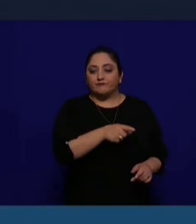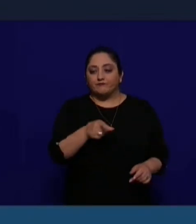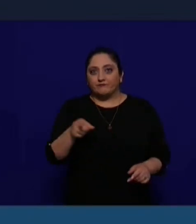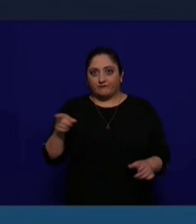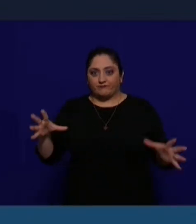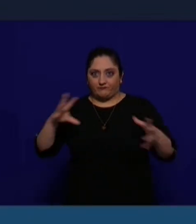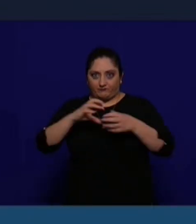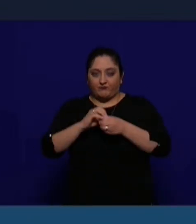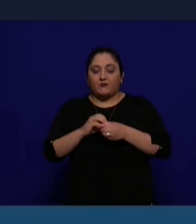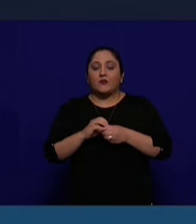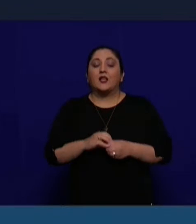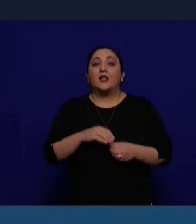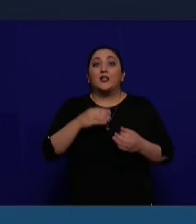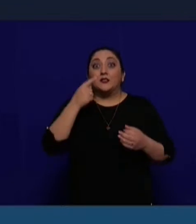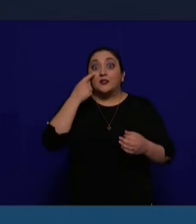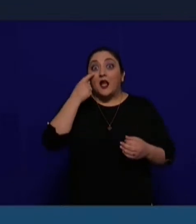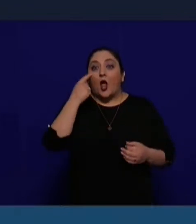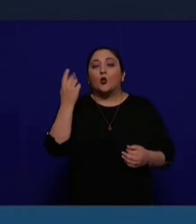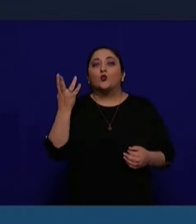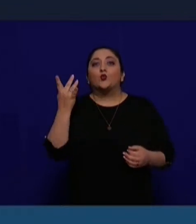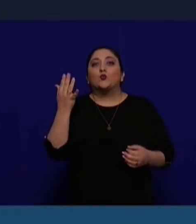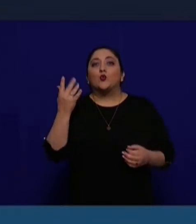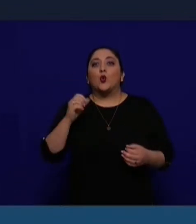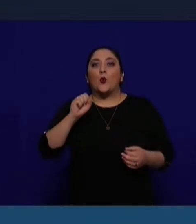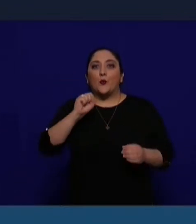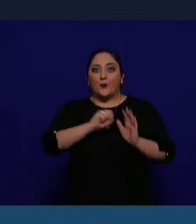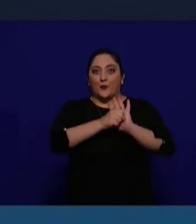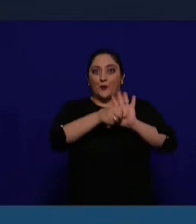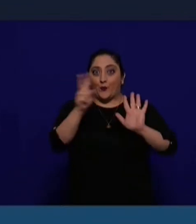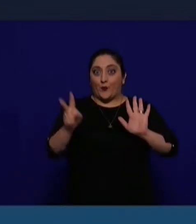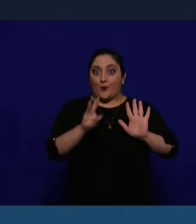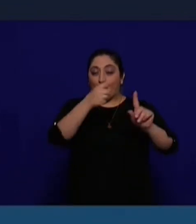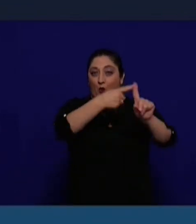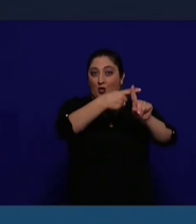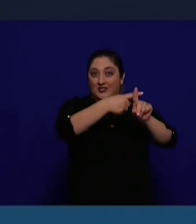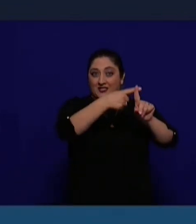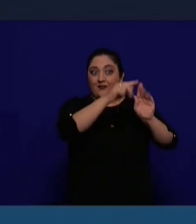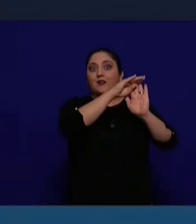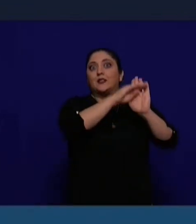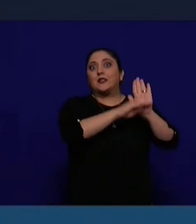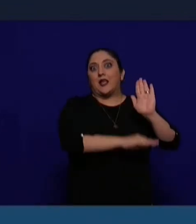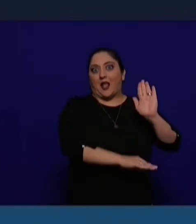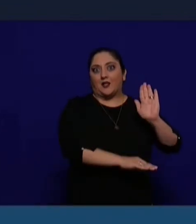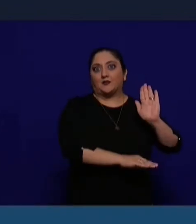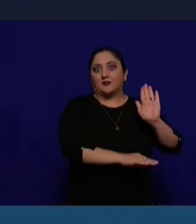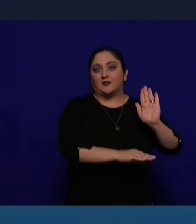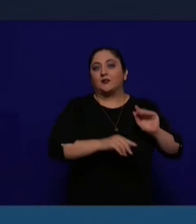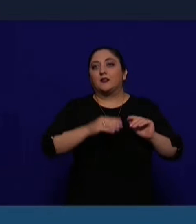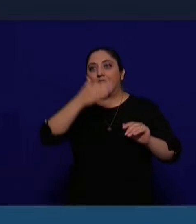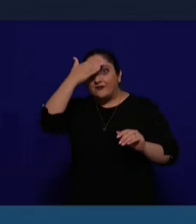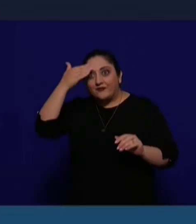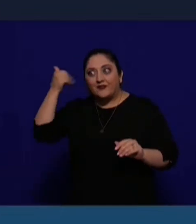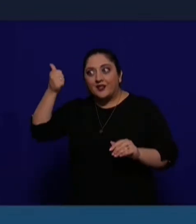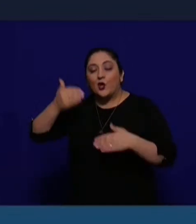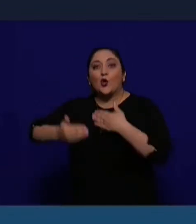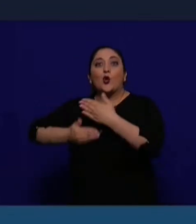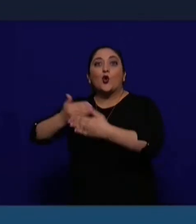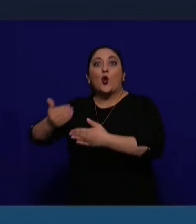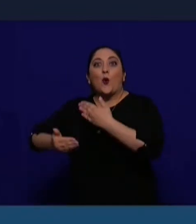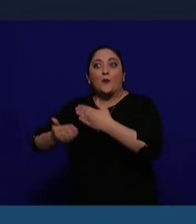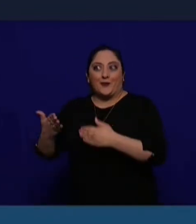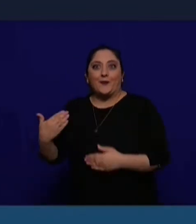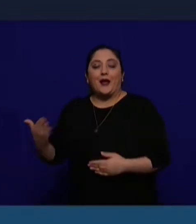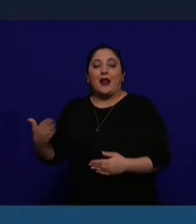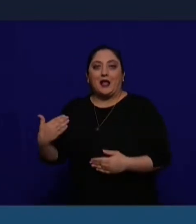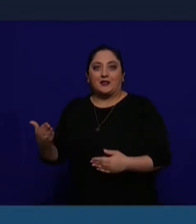ta' każijiet issa nieżel ukoll allura ir-recoveries baqgħu għaddejjin ta' dawk il-persuni li kellna diġà u